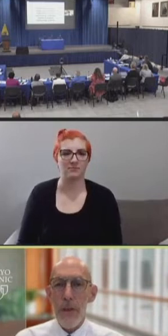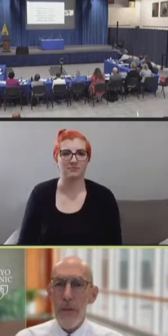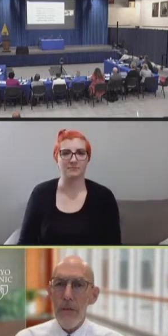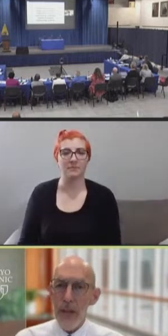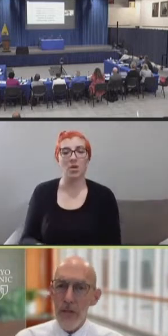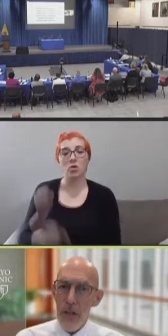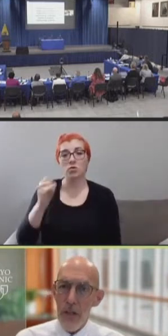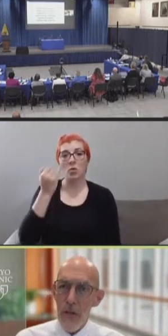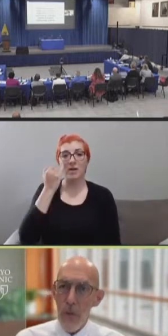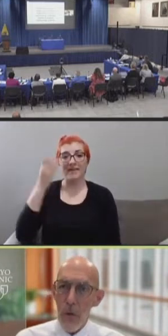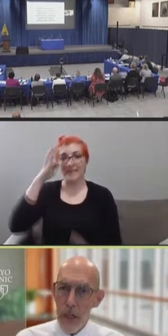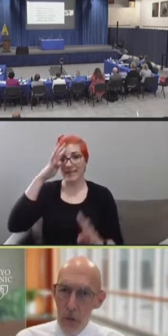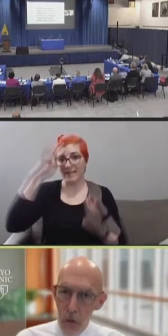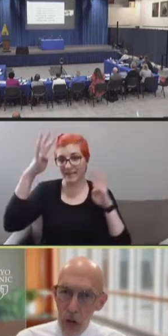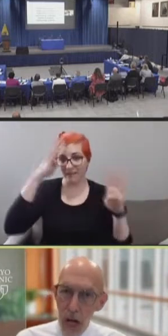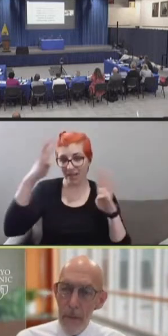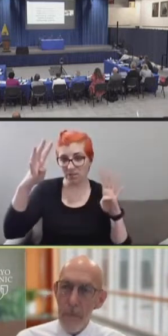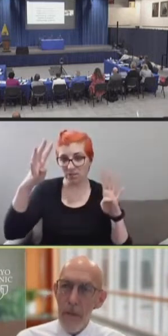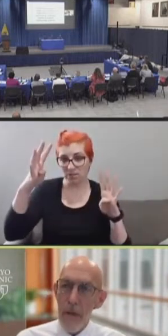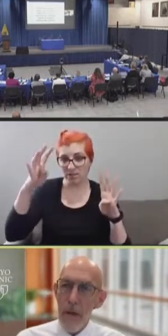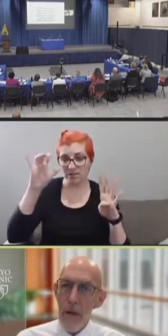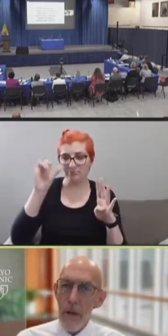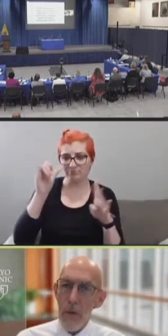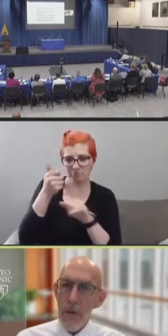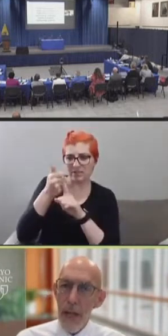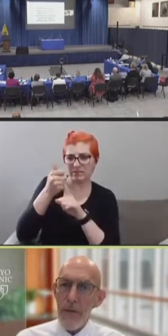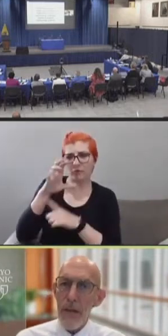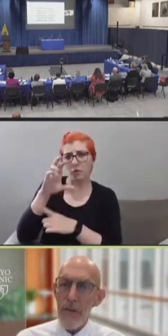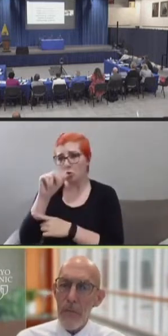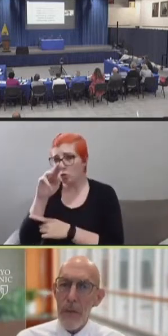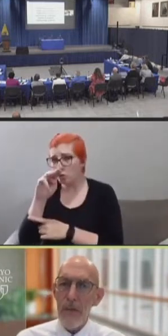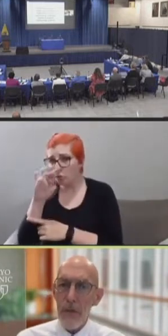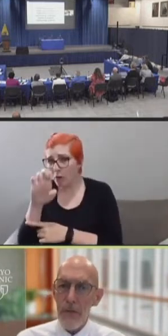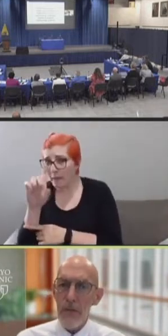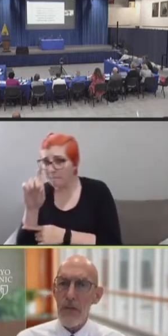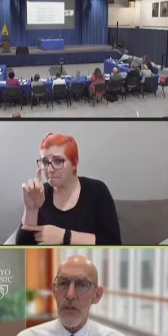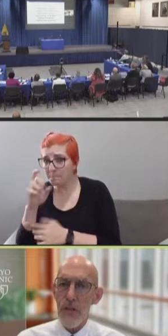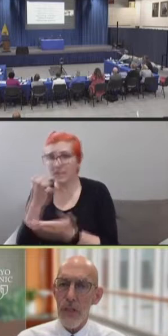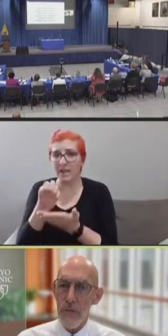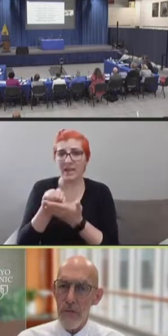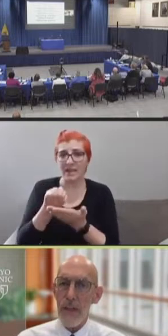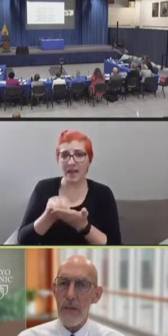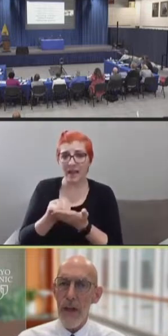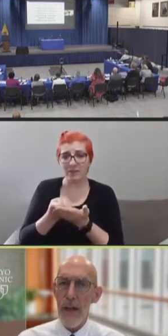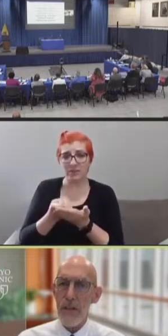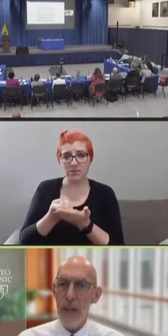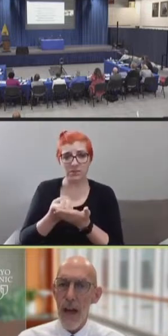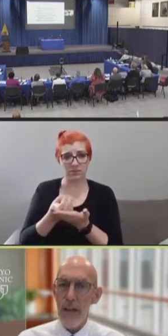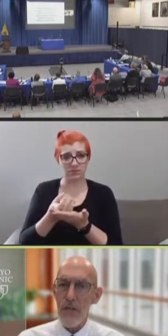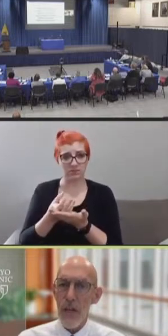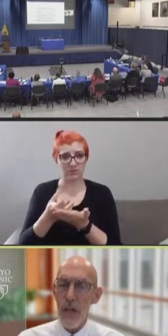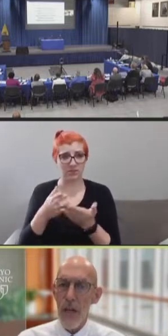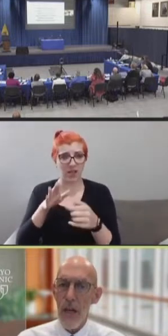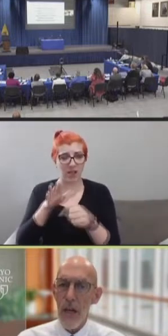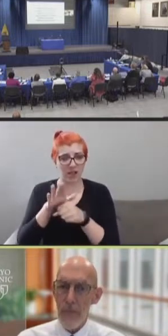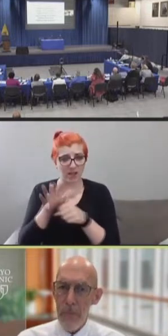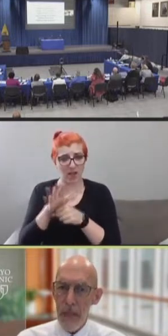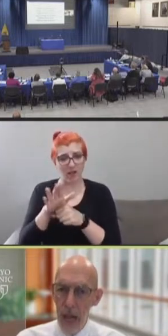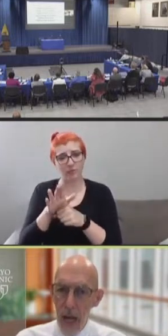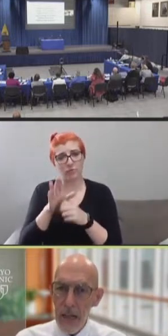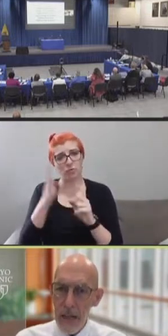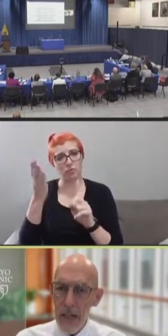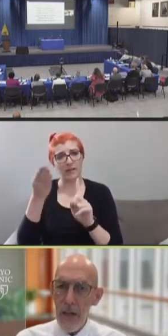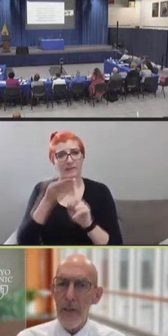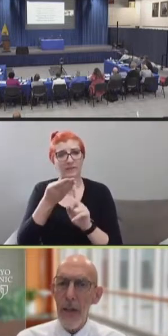So if innovation were a crime, would the evidence be sufficient to convict vaccinology of being